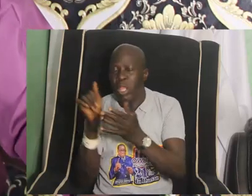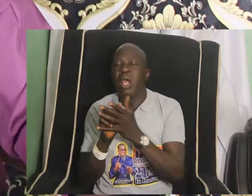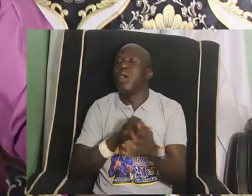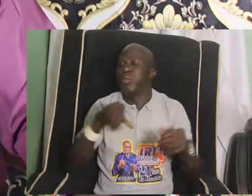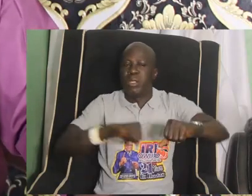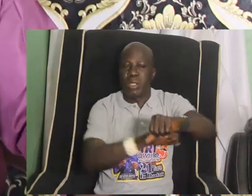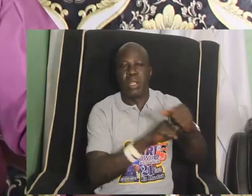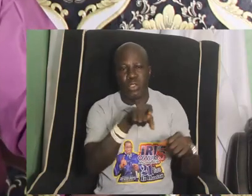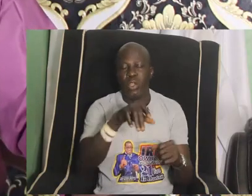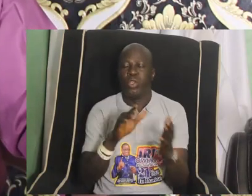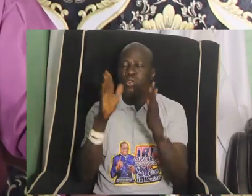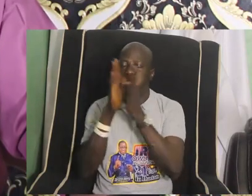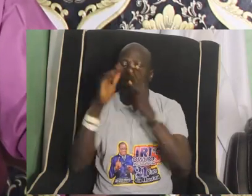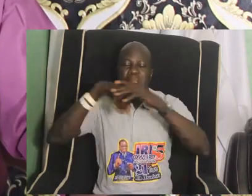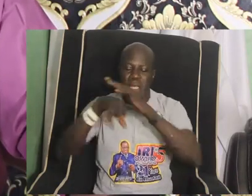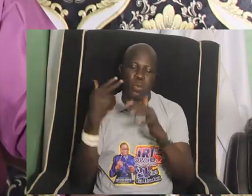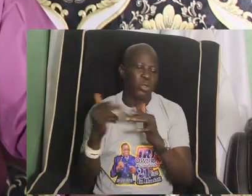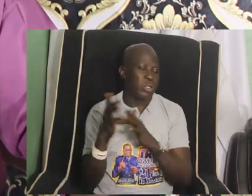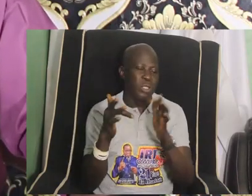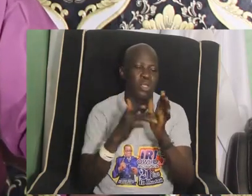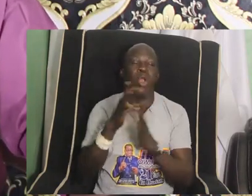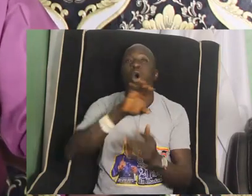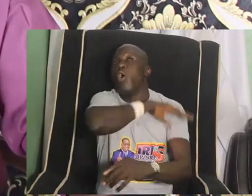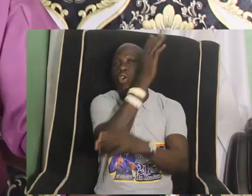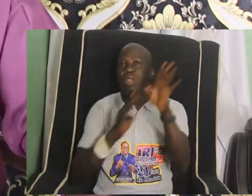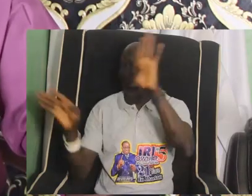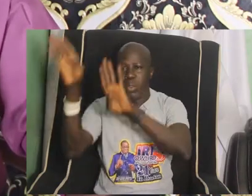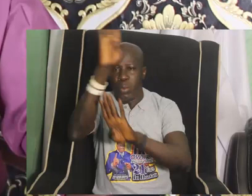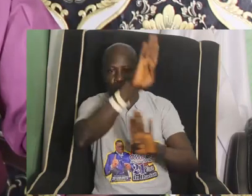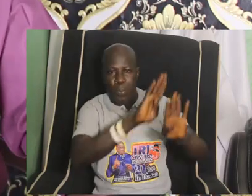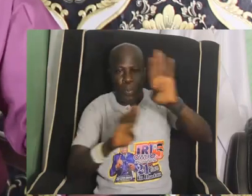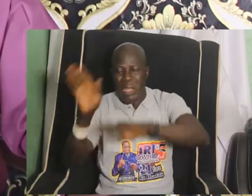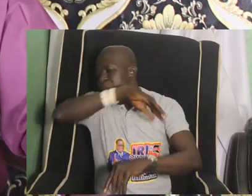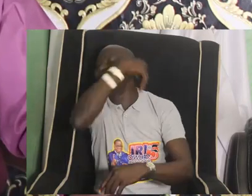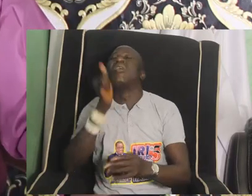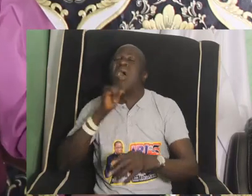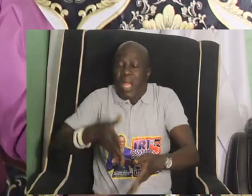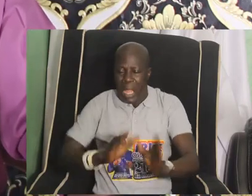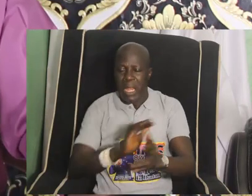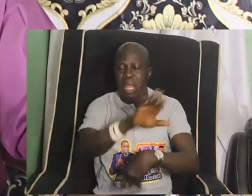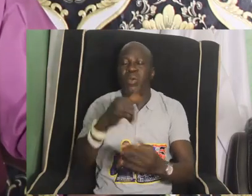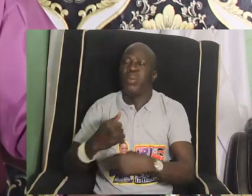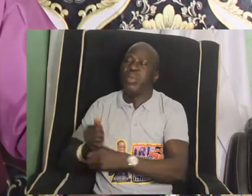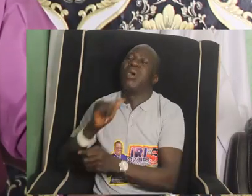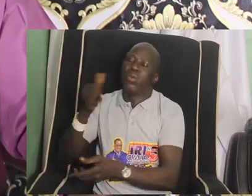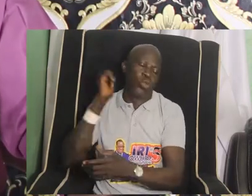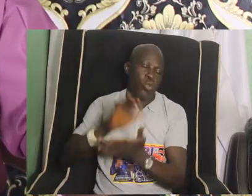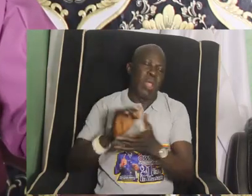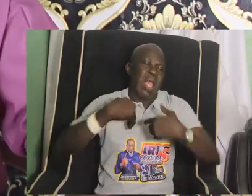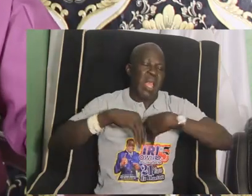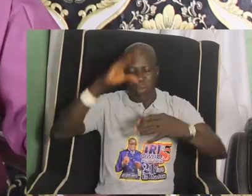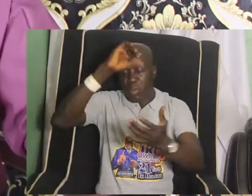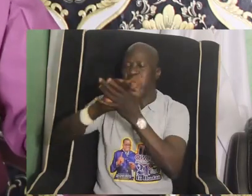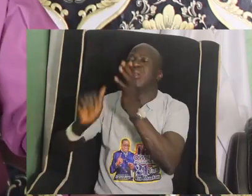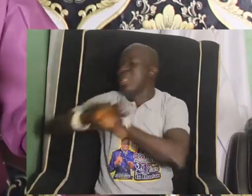have been guided. Well, I pray the name of Jesus. Your battle that make more, a woman not to